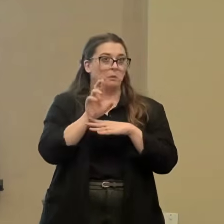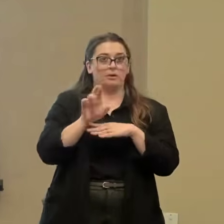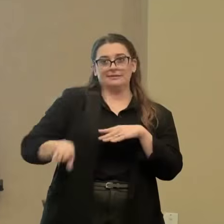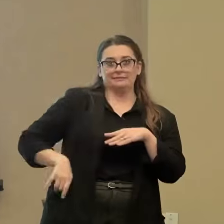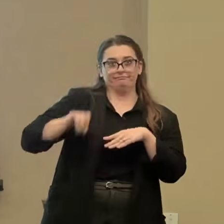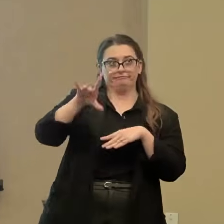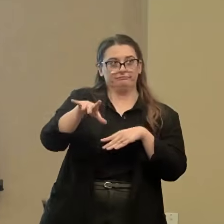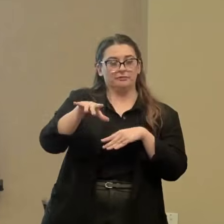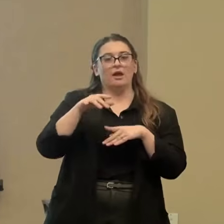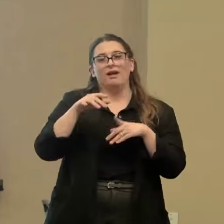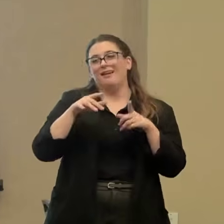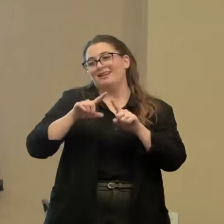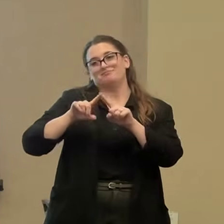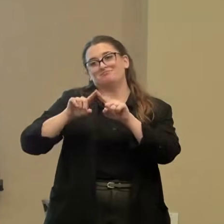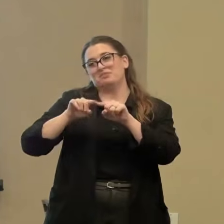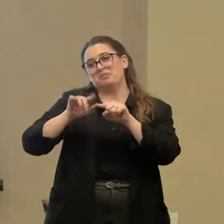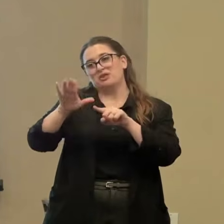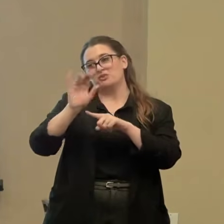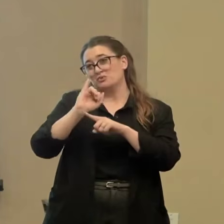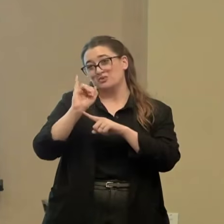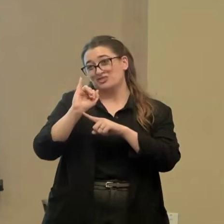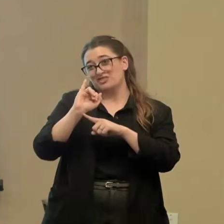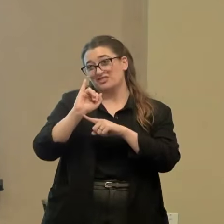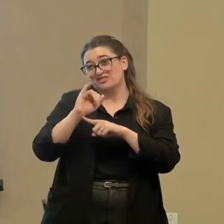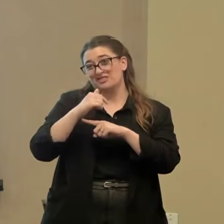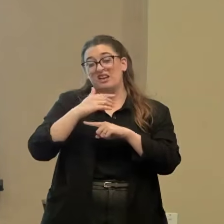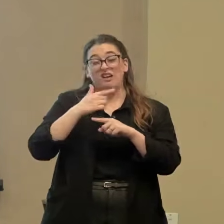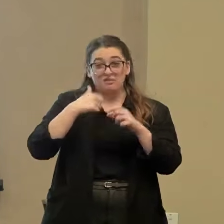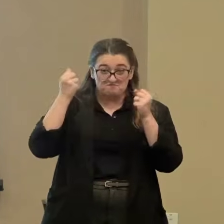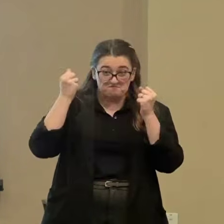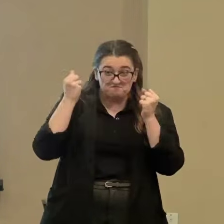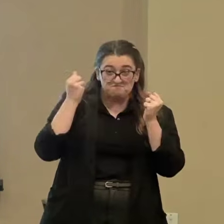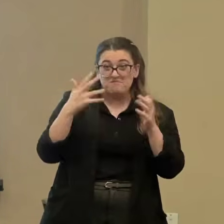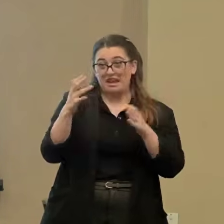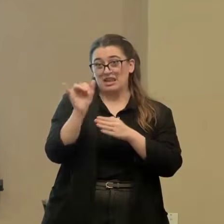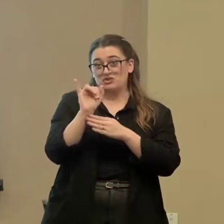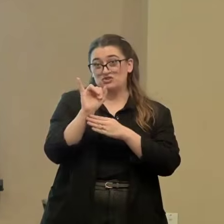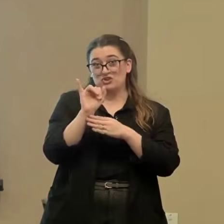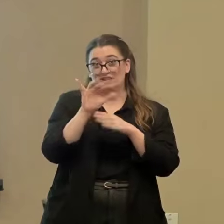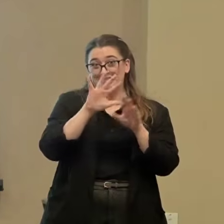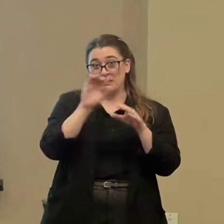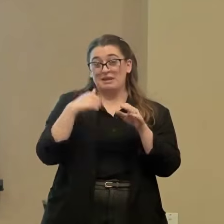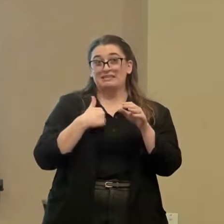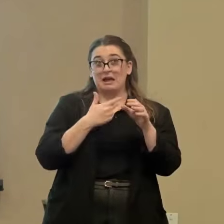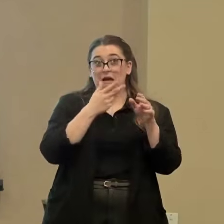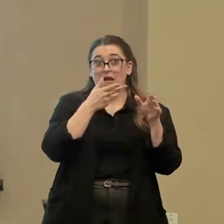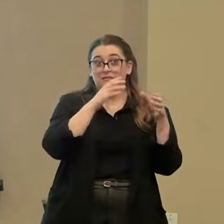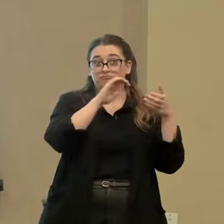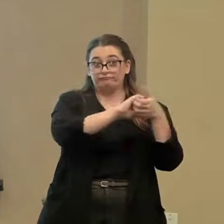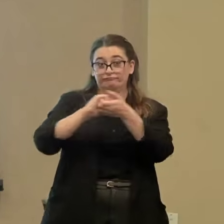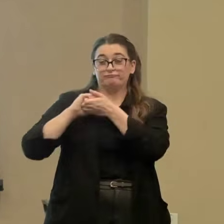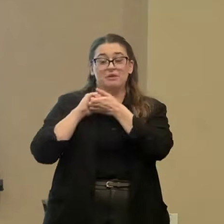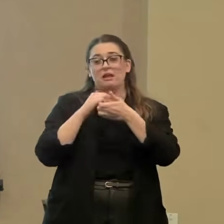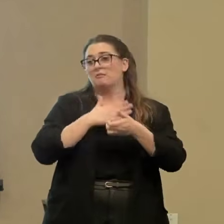out-of-pocket expense? I think it depends on your insurance. And I participate with a number of different types of insurances, and I'm always happy to do the work